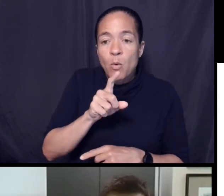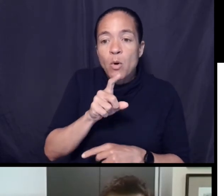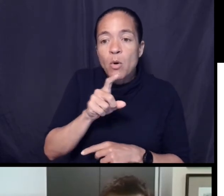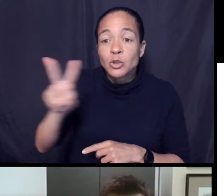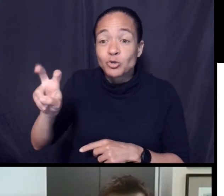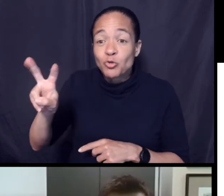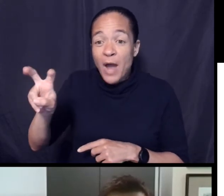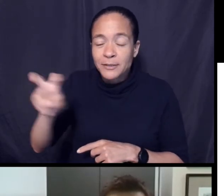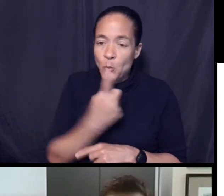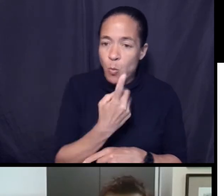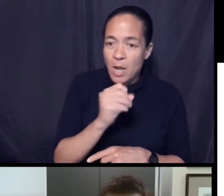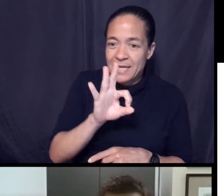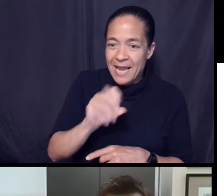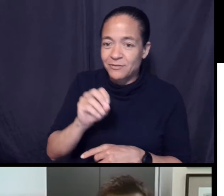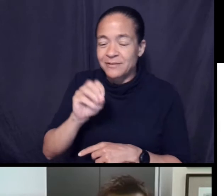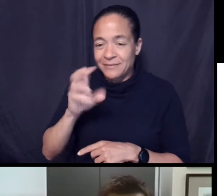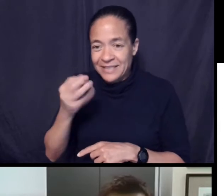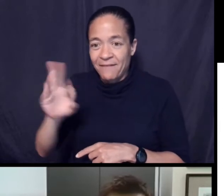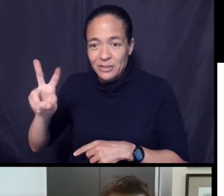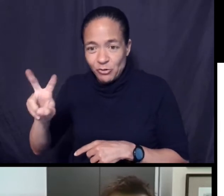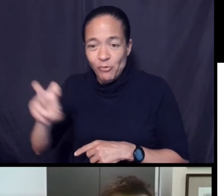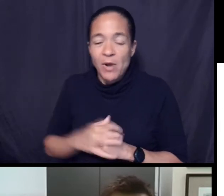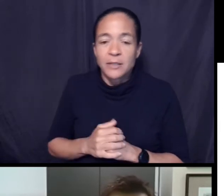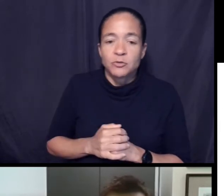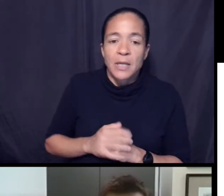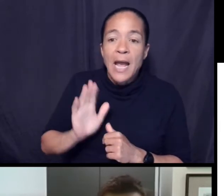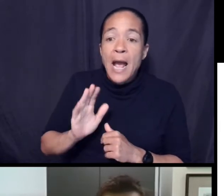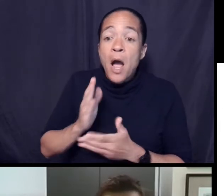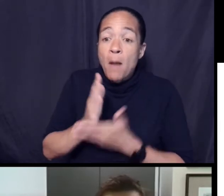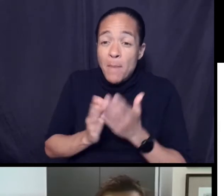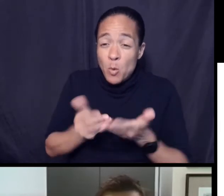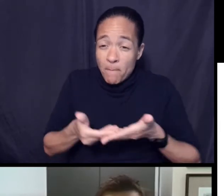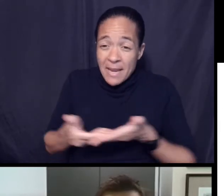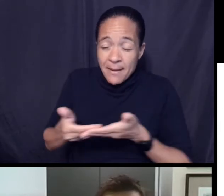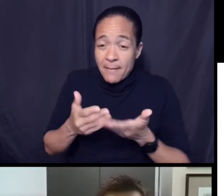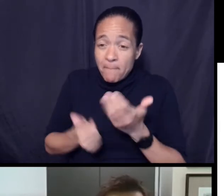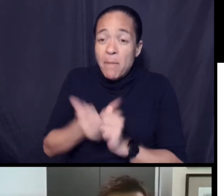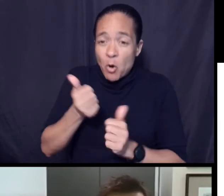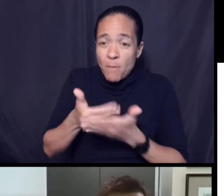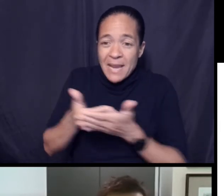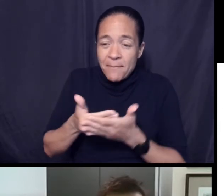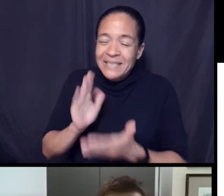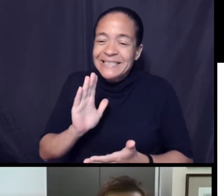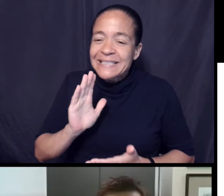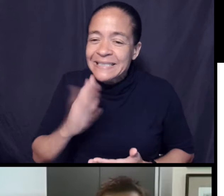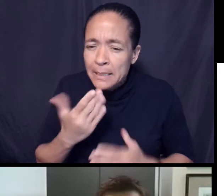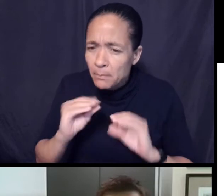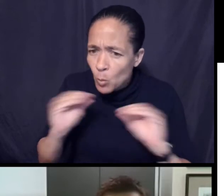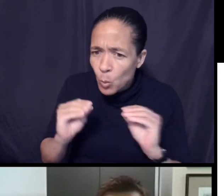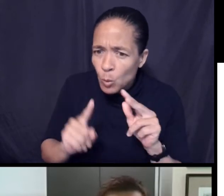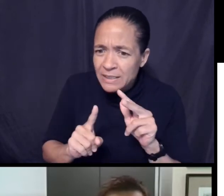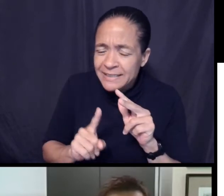newborns. Most children seem asymptomatic, and I say seem asymptomatic because that's not necessarily the case, that I'll discuss later.